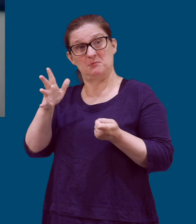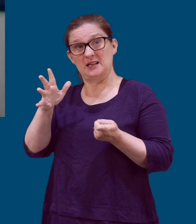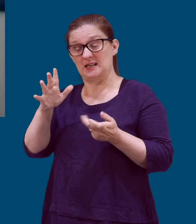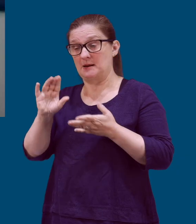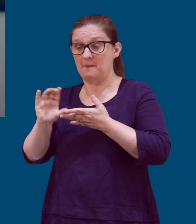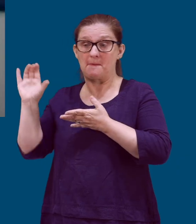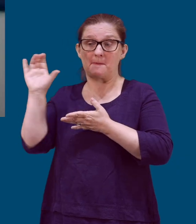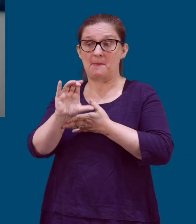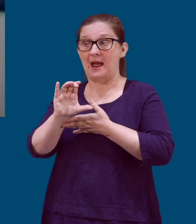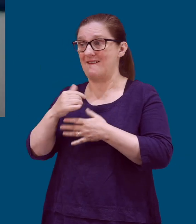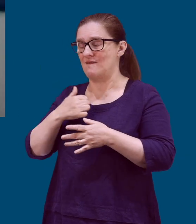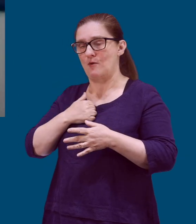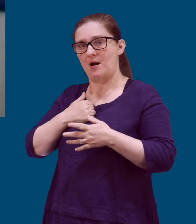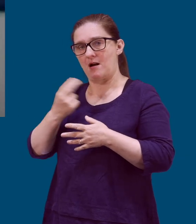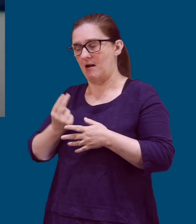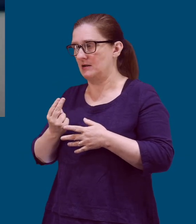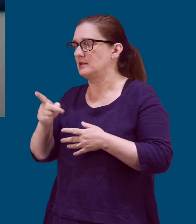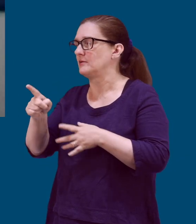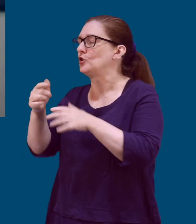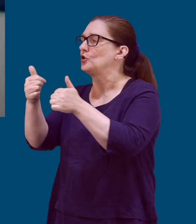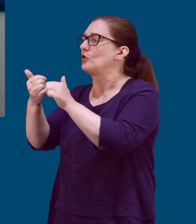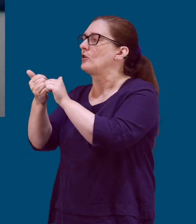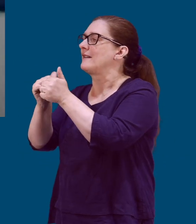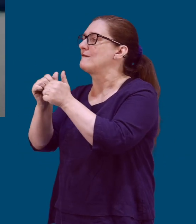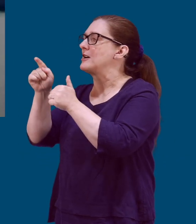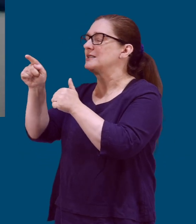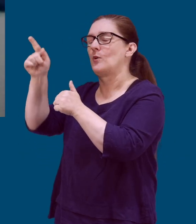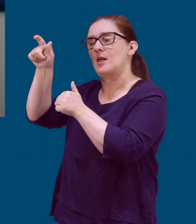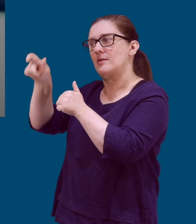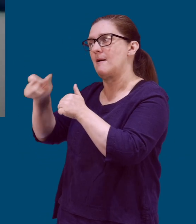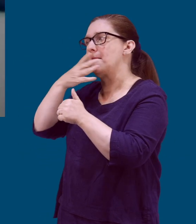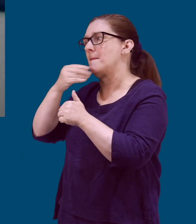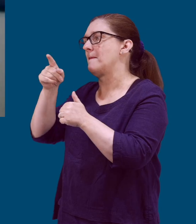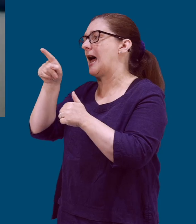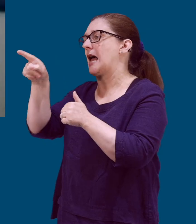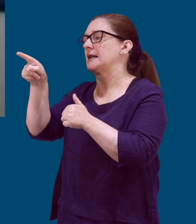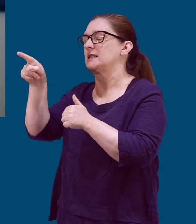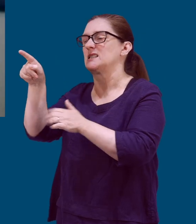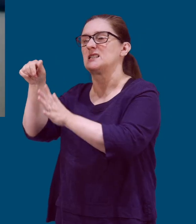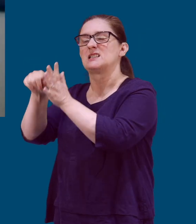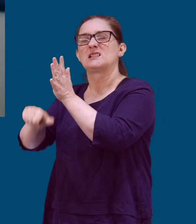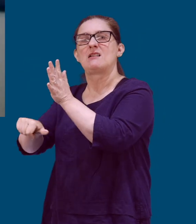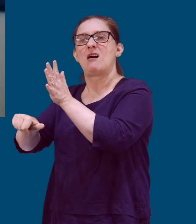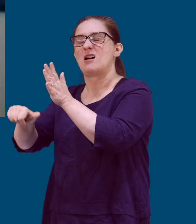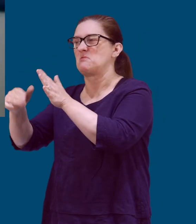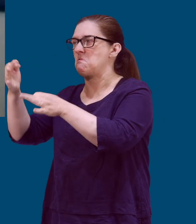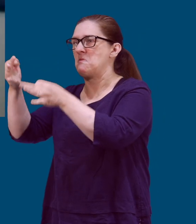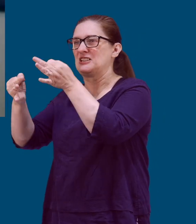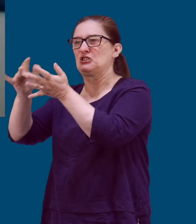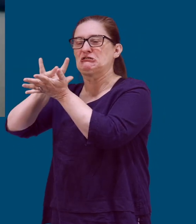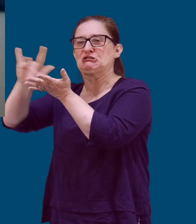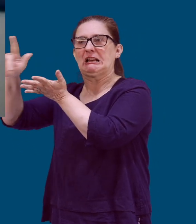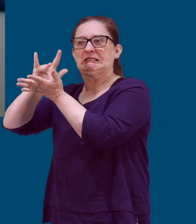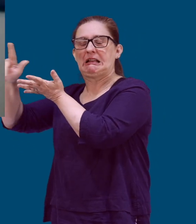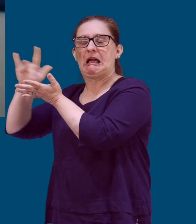close personal friends with a man who is currently beginning a genocide. I hear